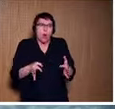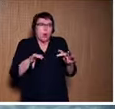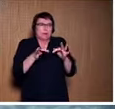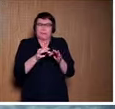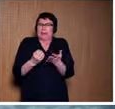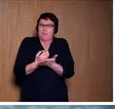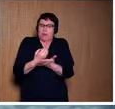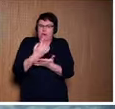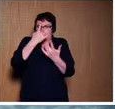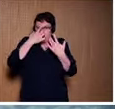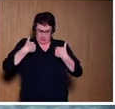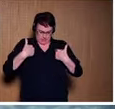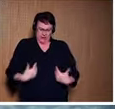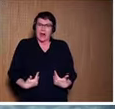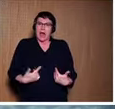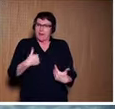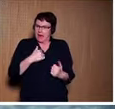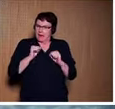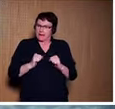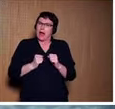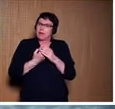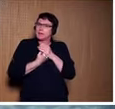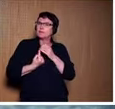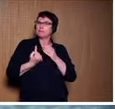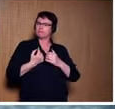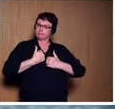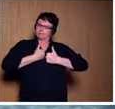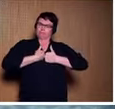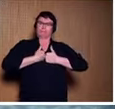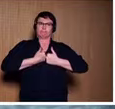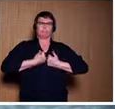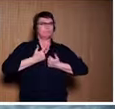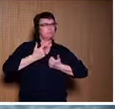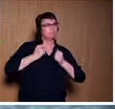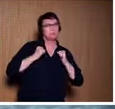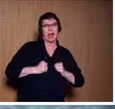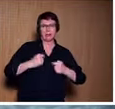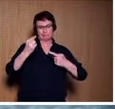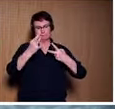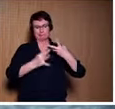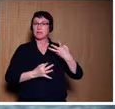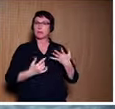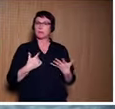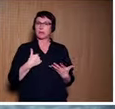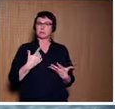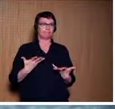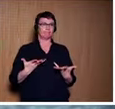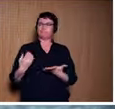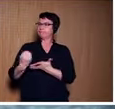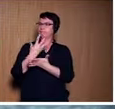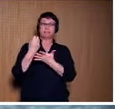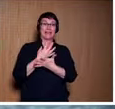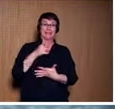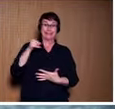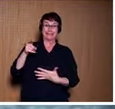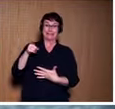are and to your sense of autonomy and being, and then you become subjected to very deliberate disinformation